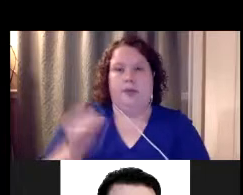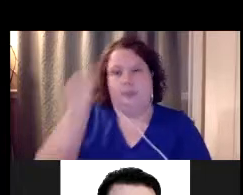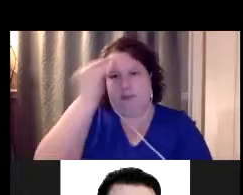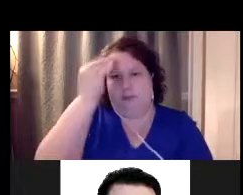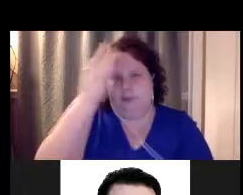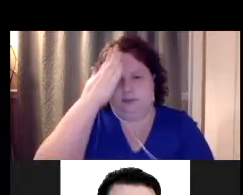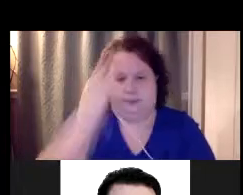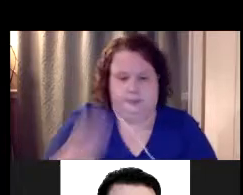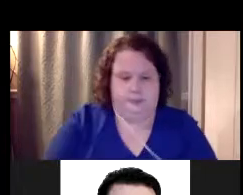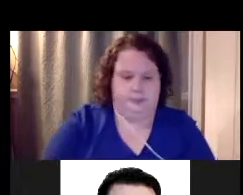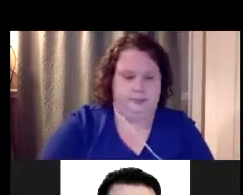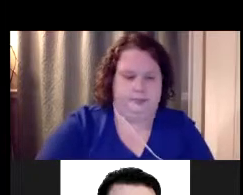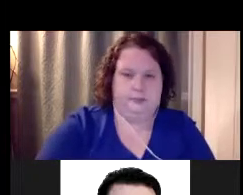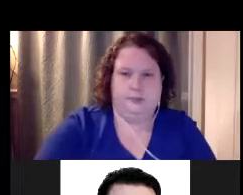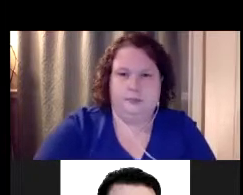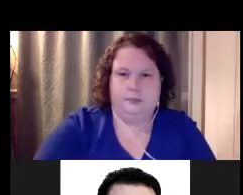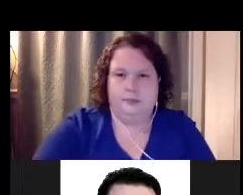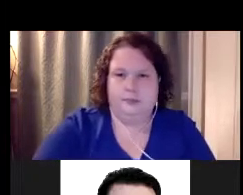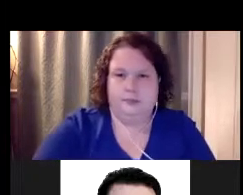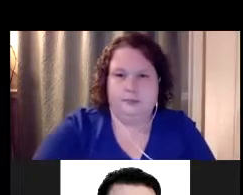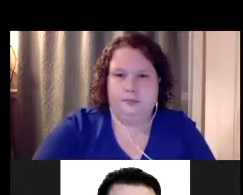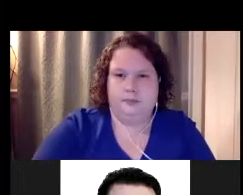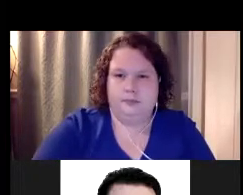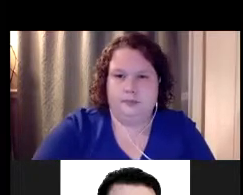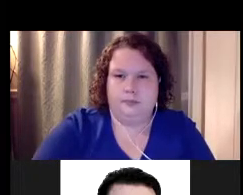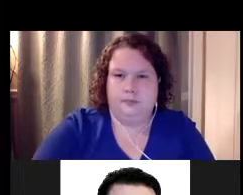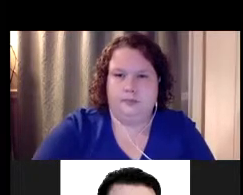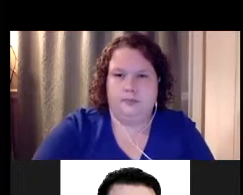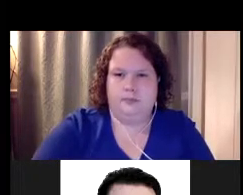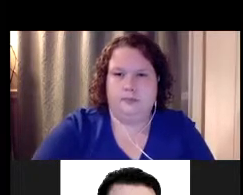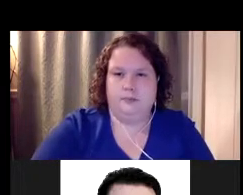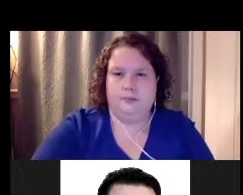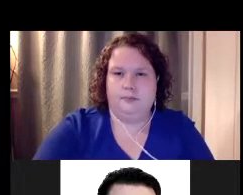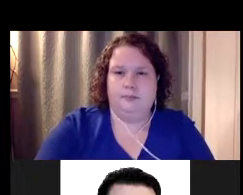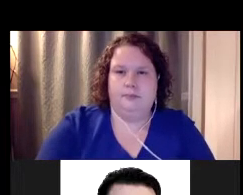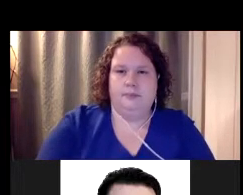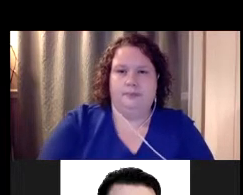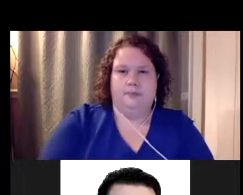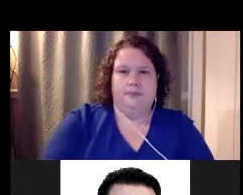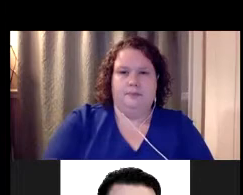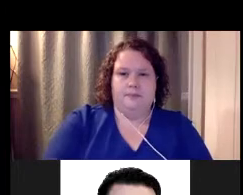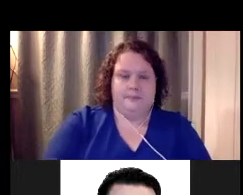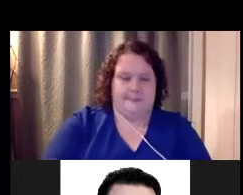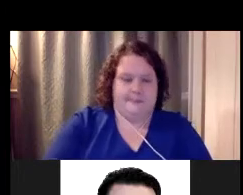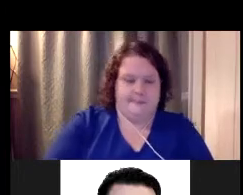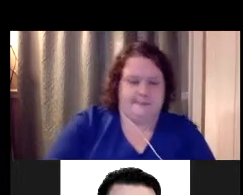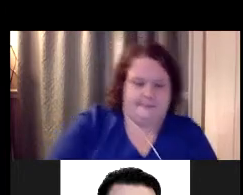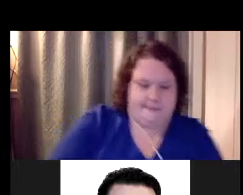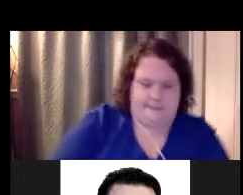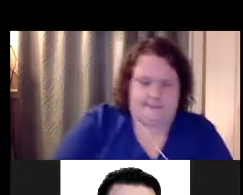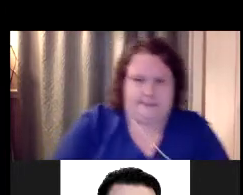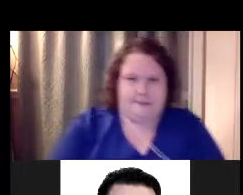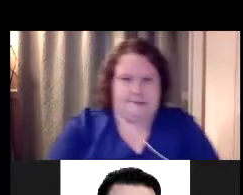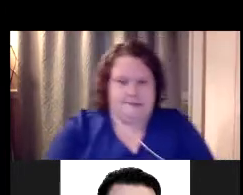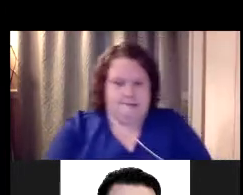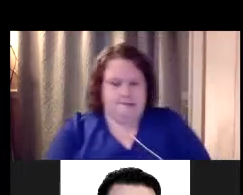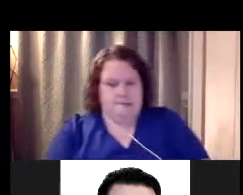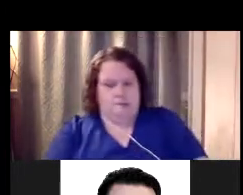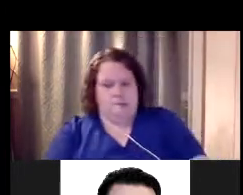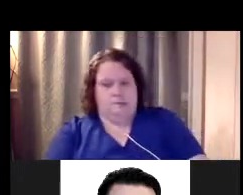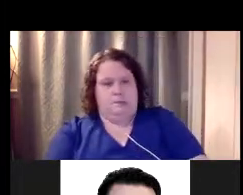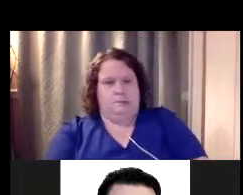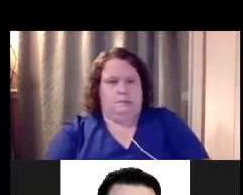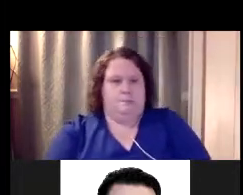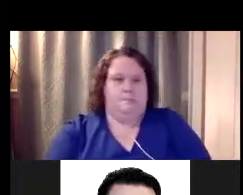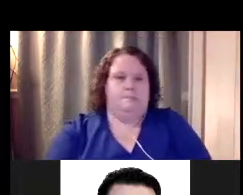bit deeper into that, we wanted to dive into the campuses, much like a facility tour, and we were able to see one of these here, which was actually